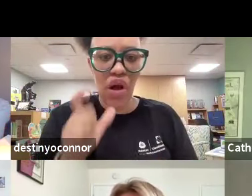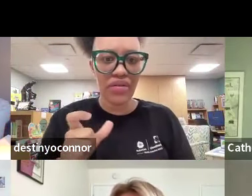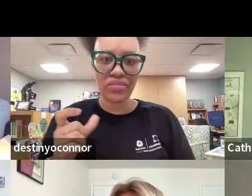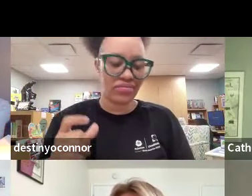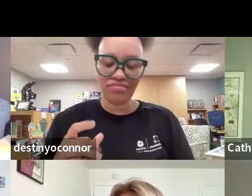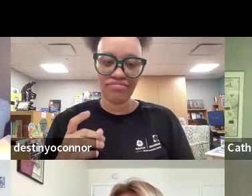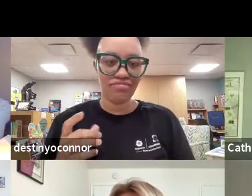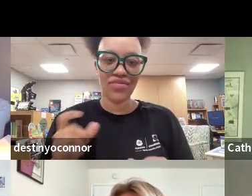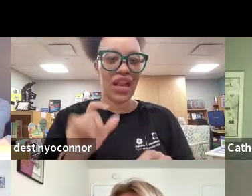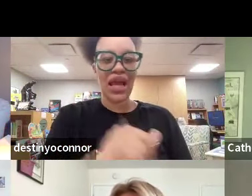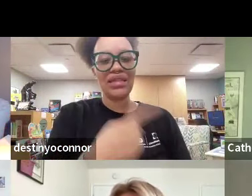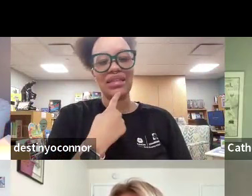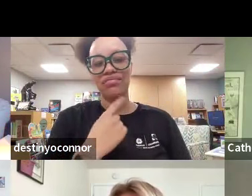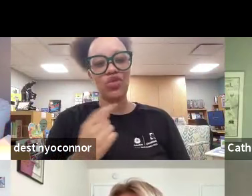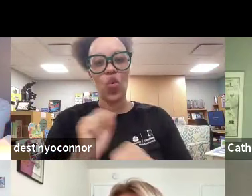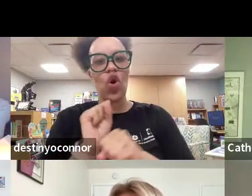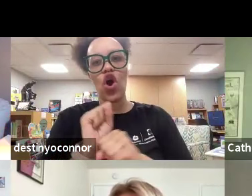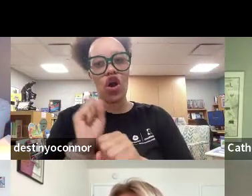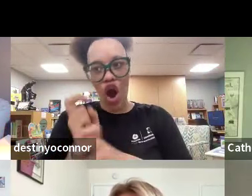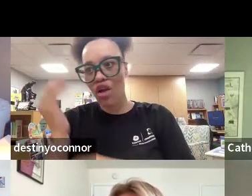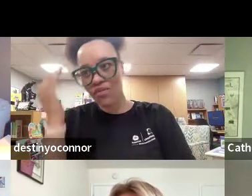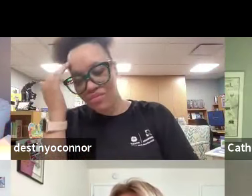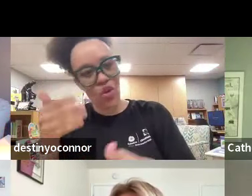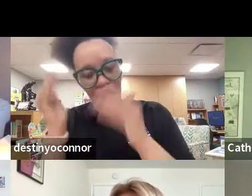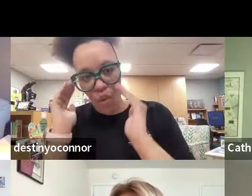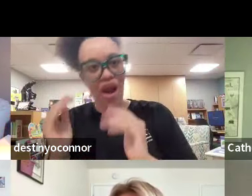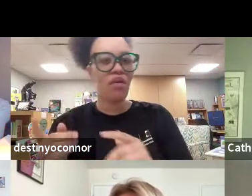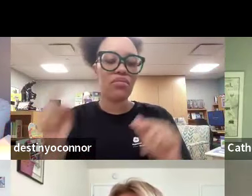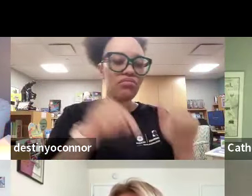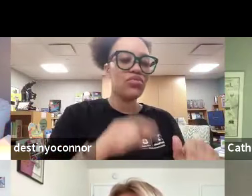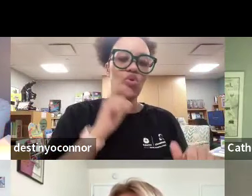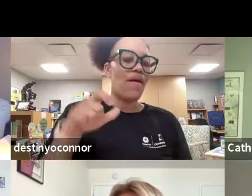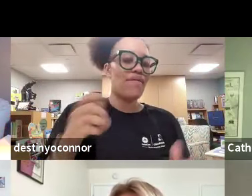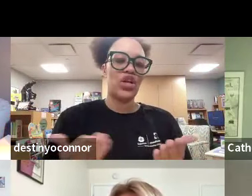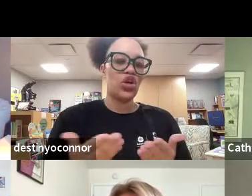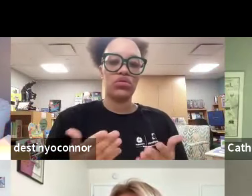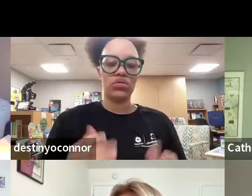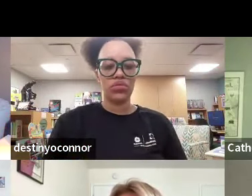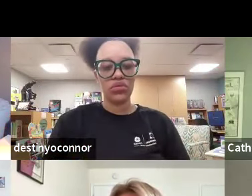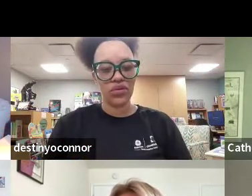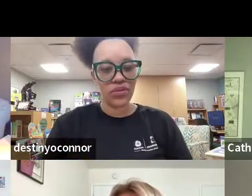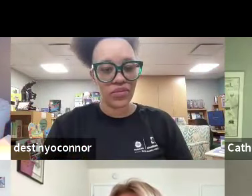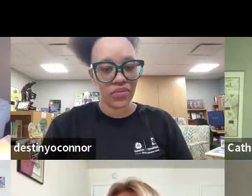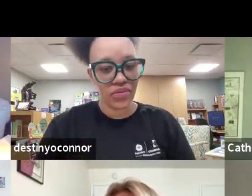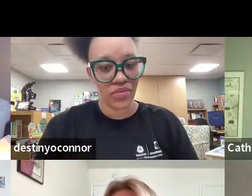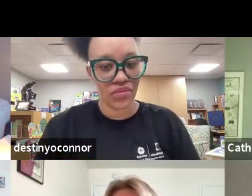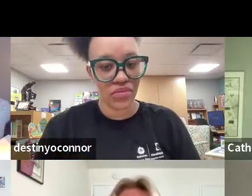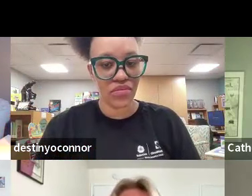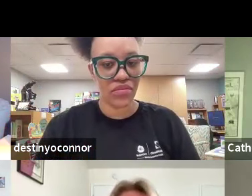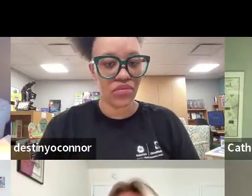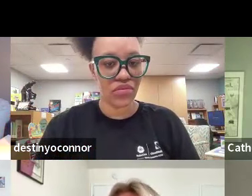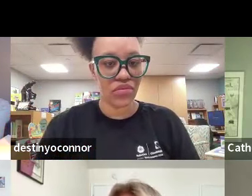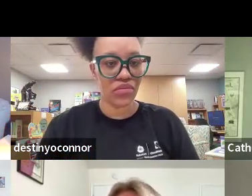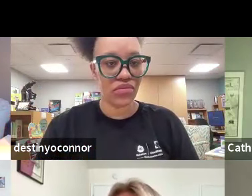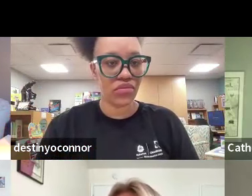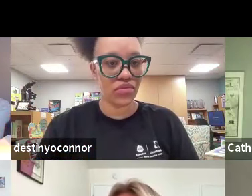It can be simple, whatever time you can invest at the moment. Like Rob said, we all know you all work hard and you're overwhelmed,